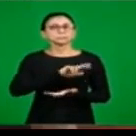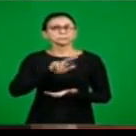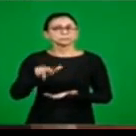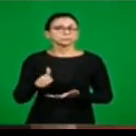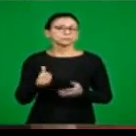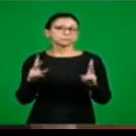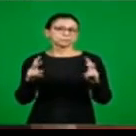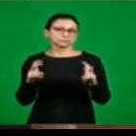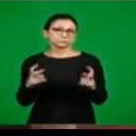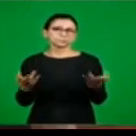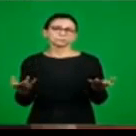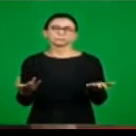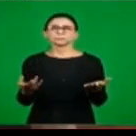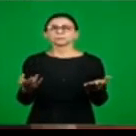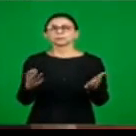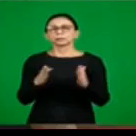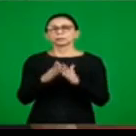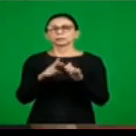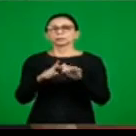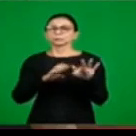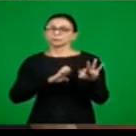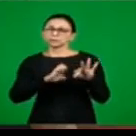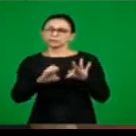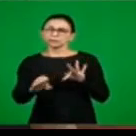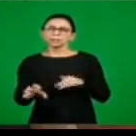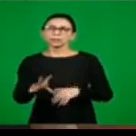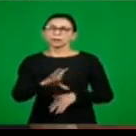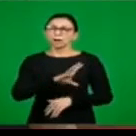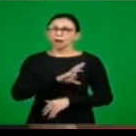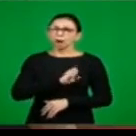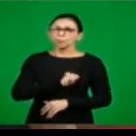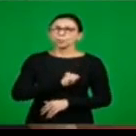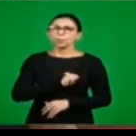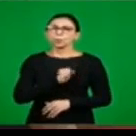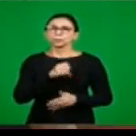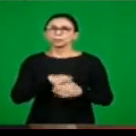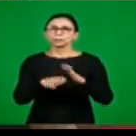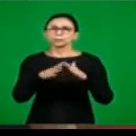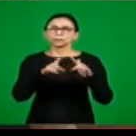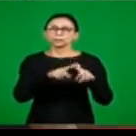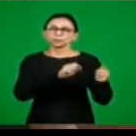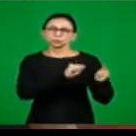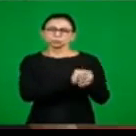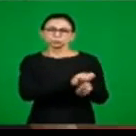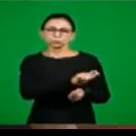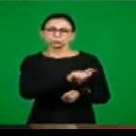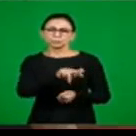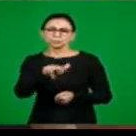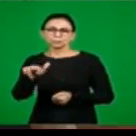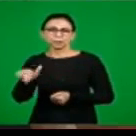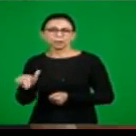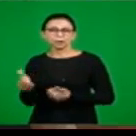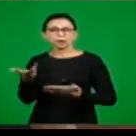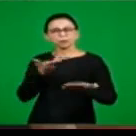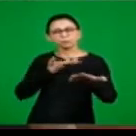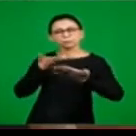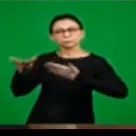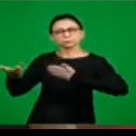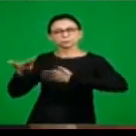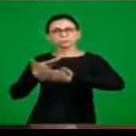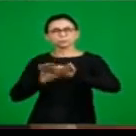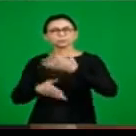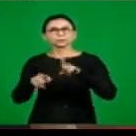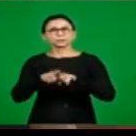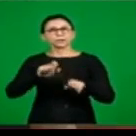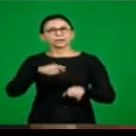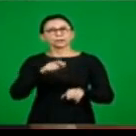bride have already understood right about the Philadelphia, the friendly love. It's very well. The open door,